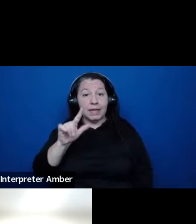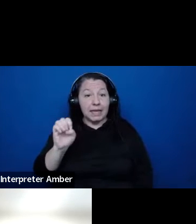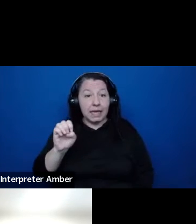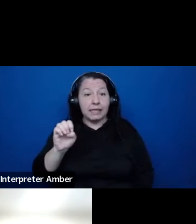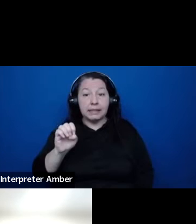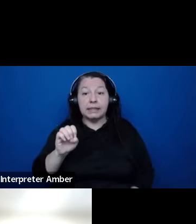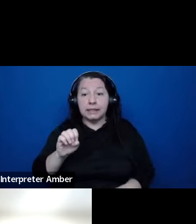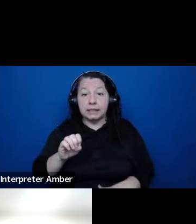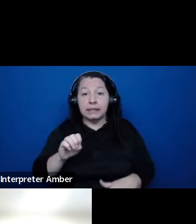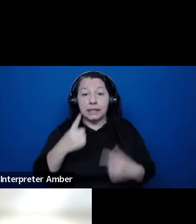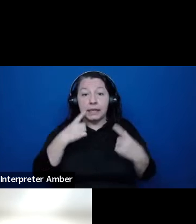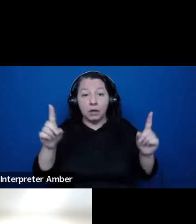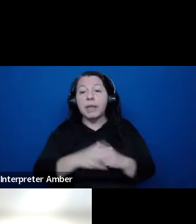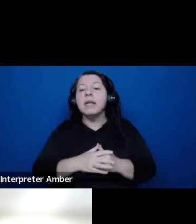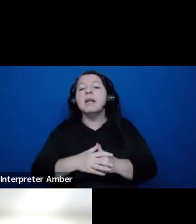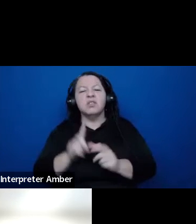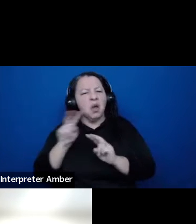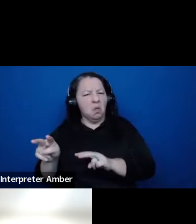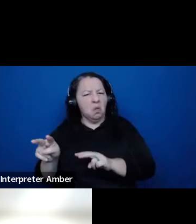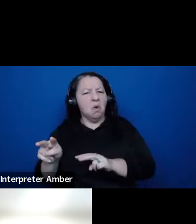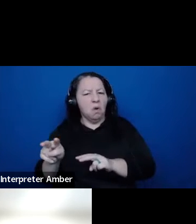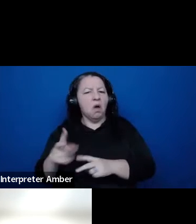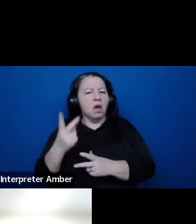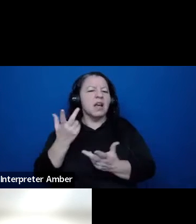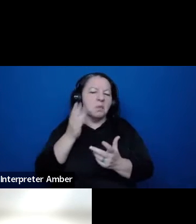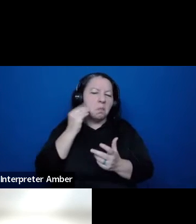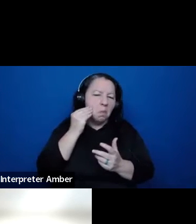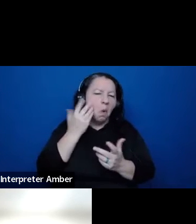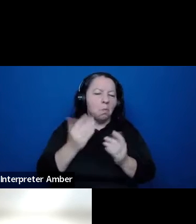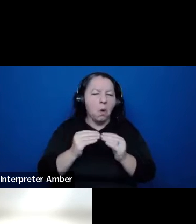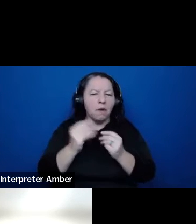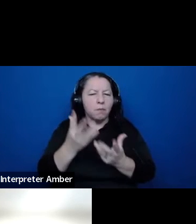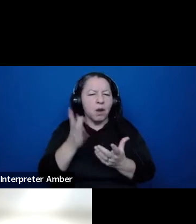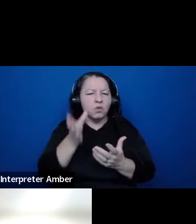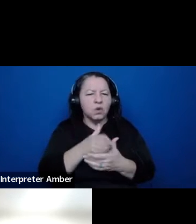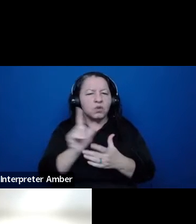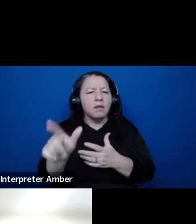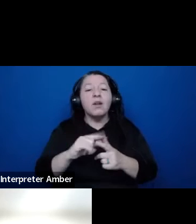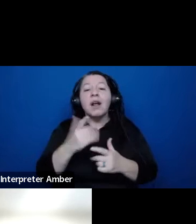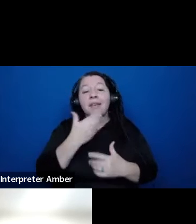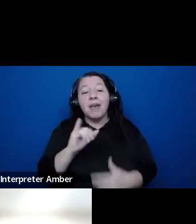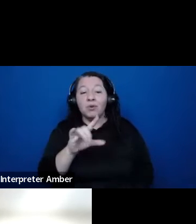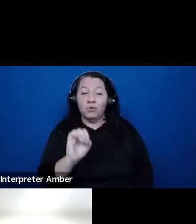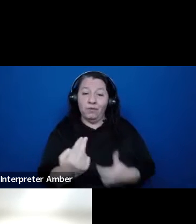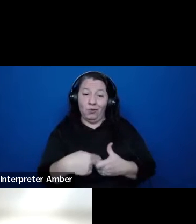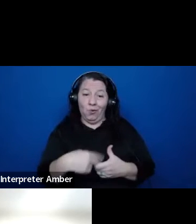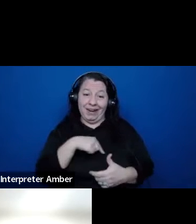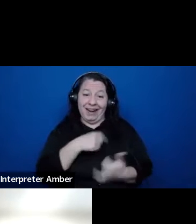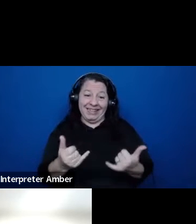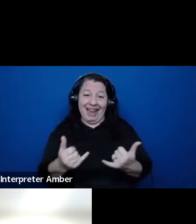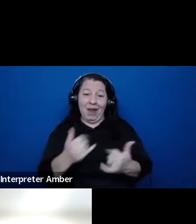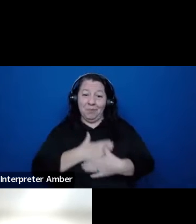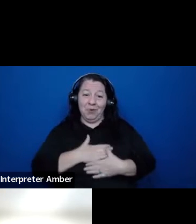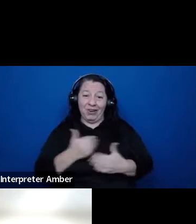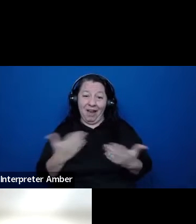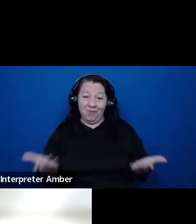more information will be coming. But Julie, when I thank you again for joining us today. We appreciate having you. It's good to see you. I don't get to see you as often as